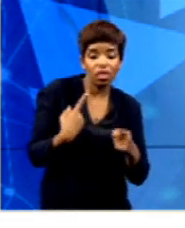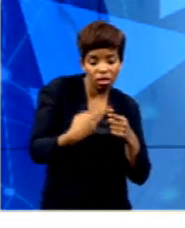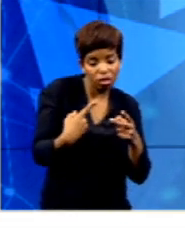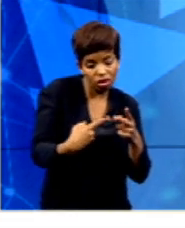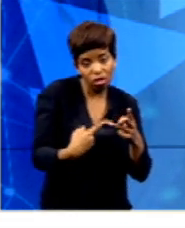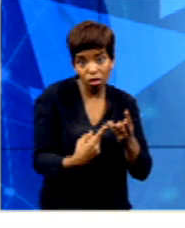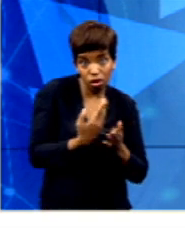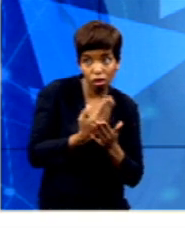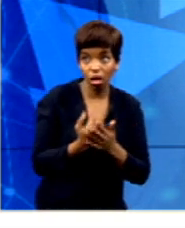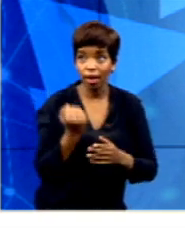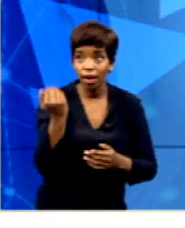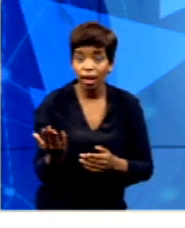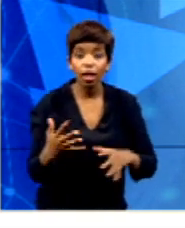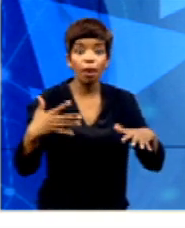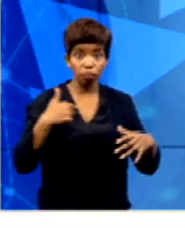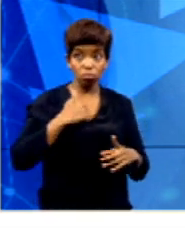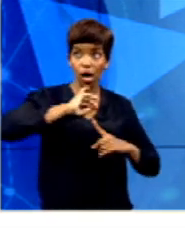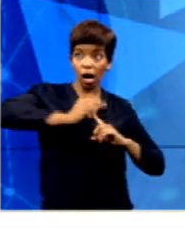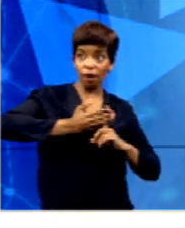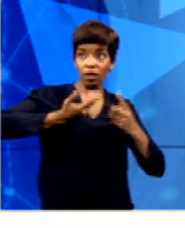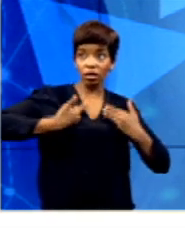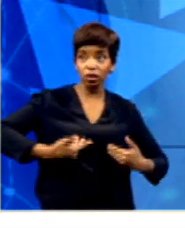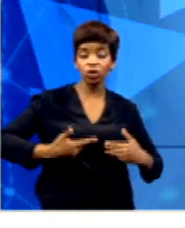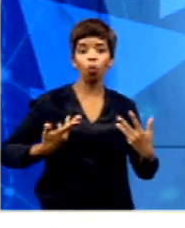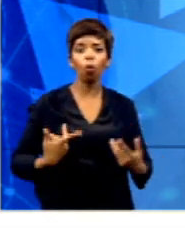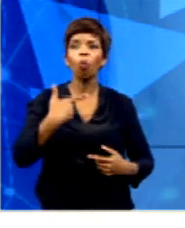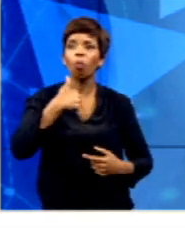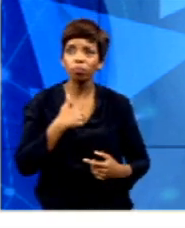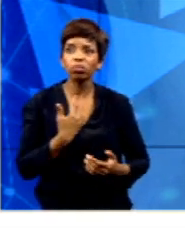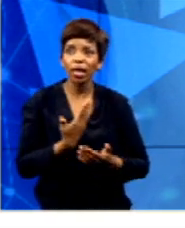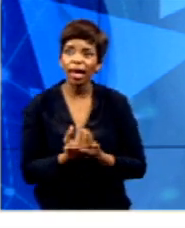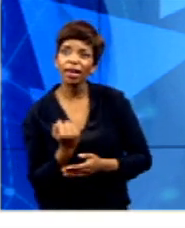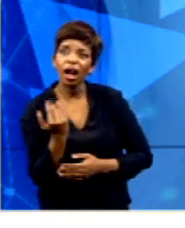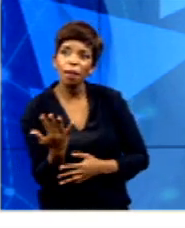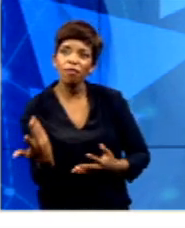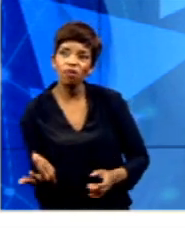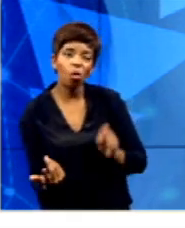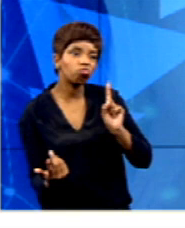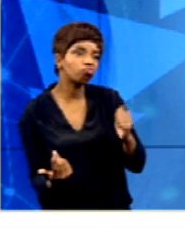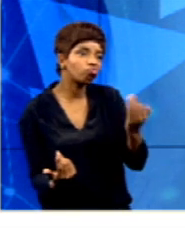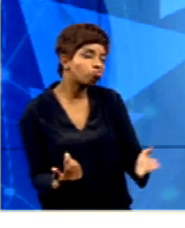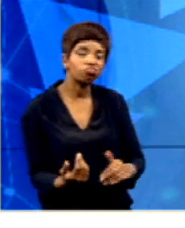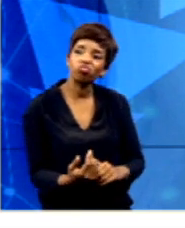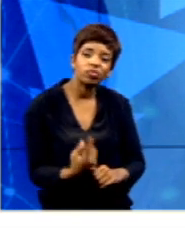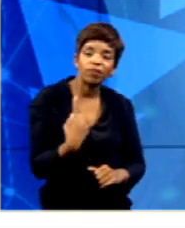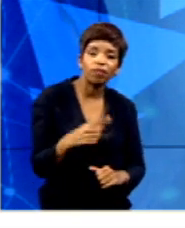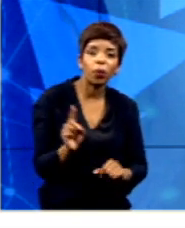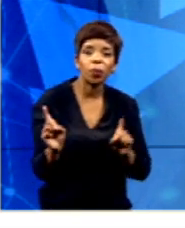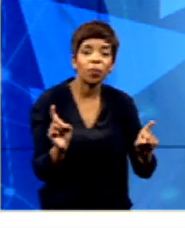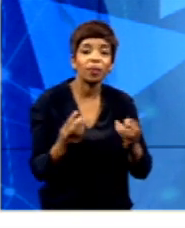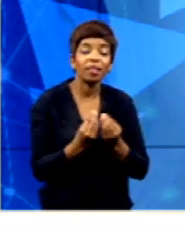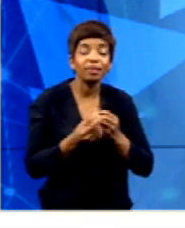claim? Do I possibly have cover? What am I covered for? What am I not? You know, these are things that are supposed to have